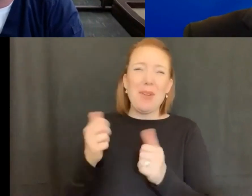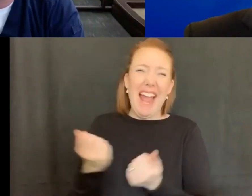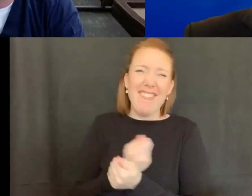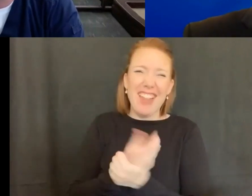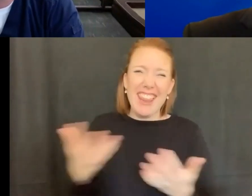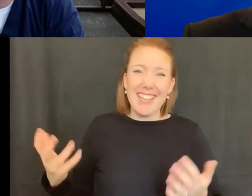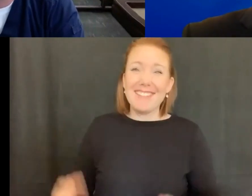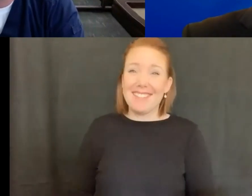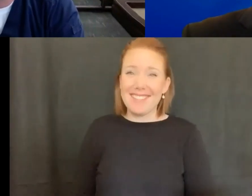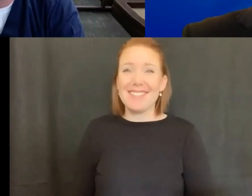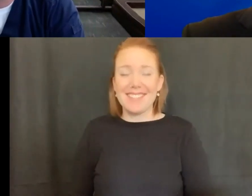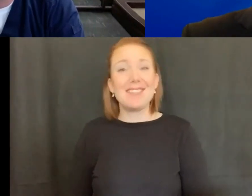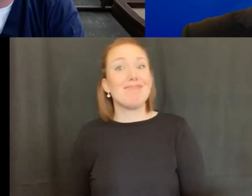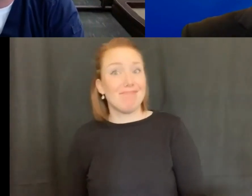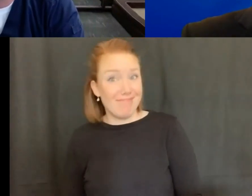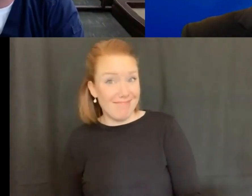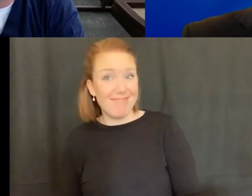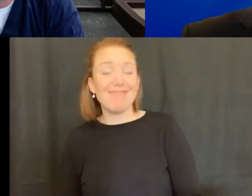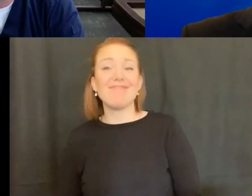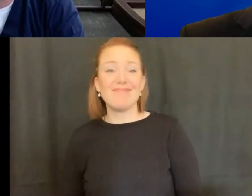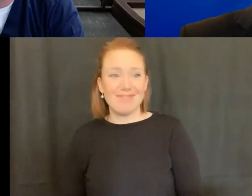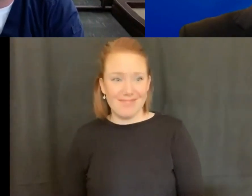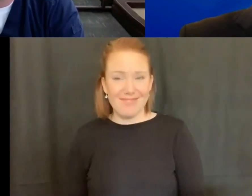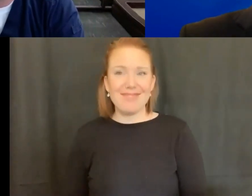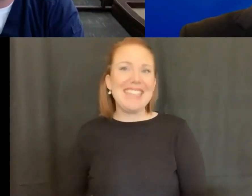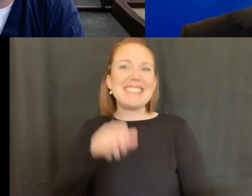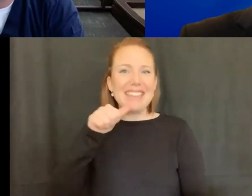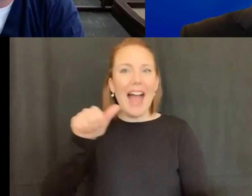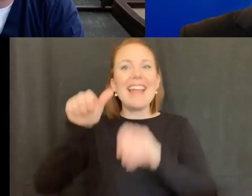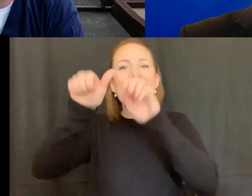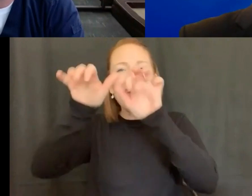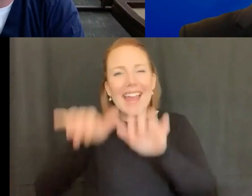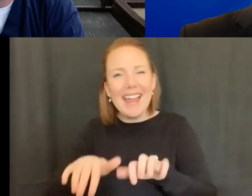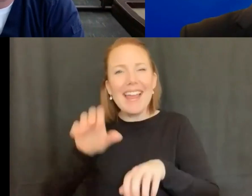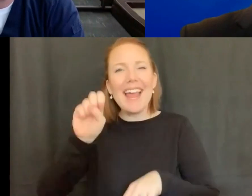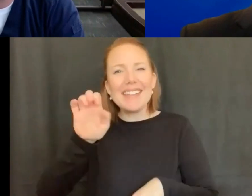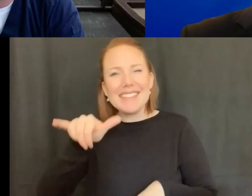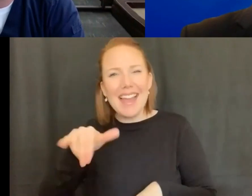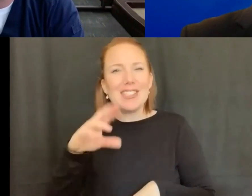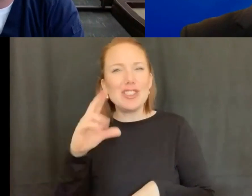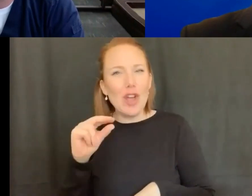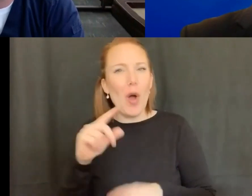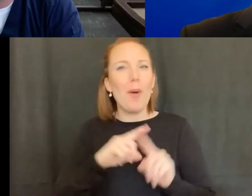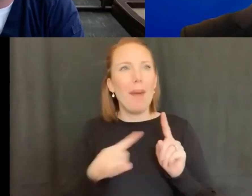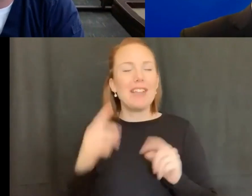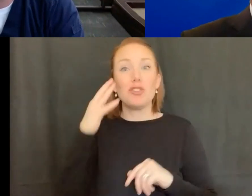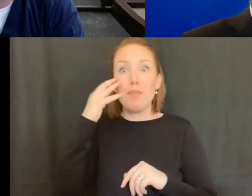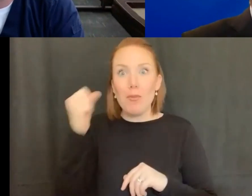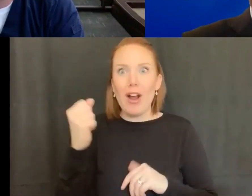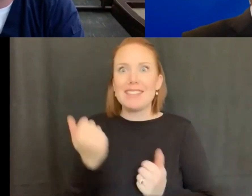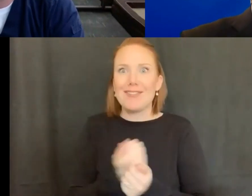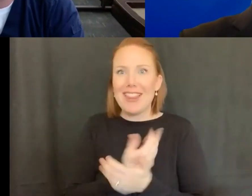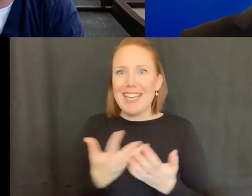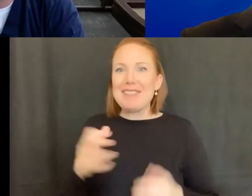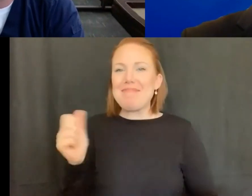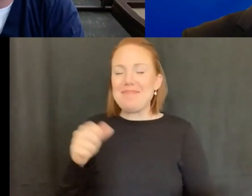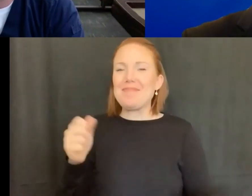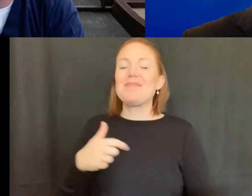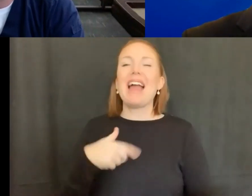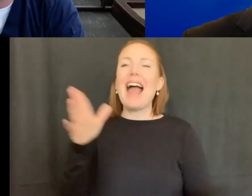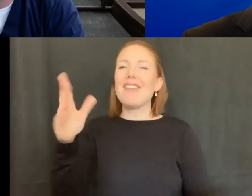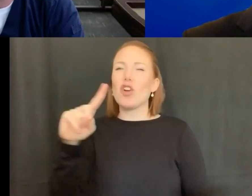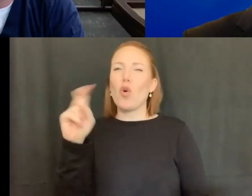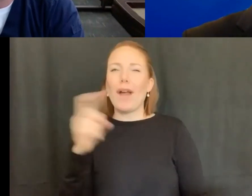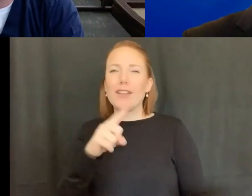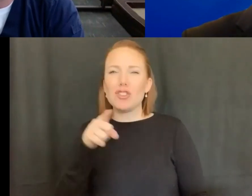Yes, that's right. It's not essays at a certain point. We have a question here from, hope I pronounce the student's name